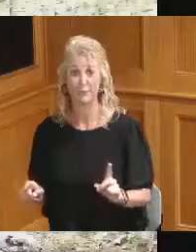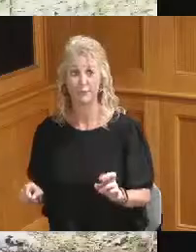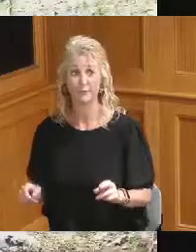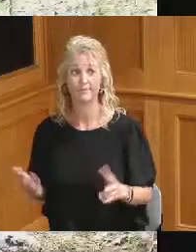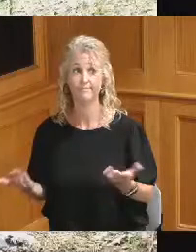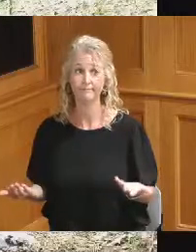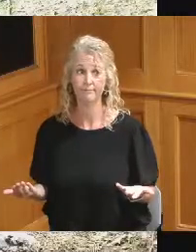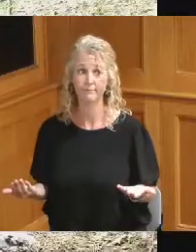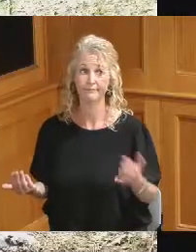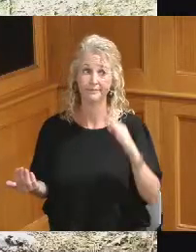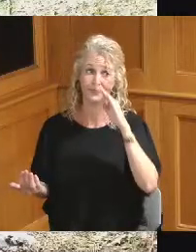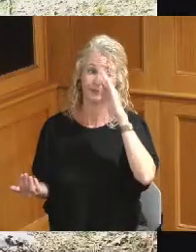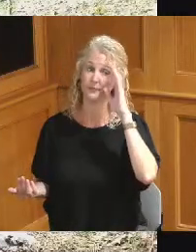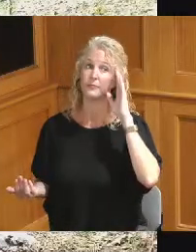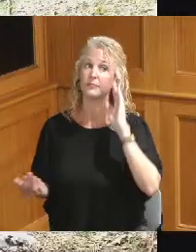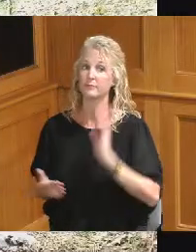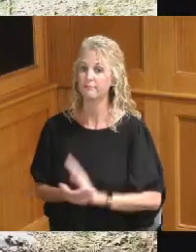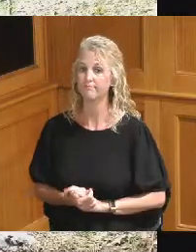Again, this